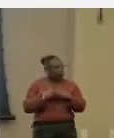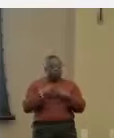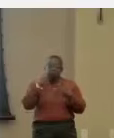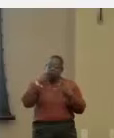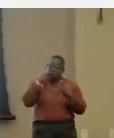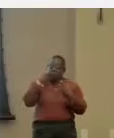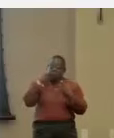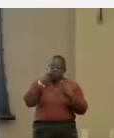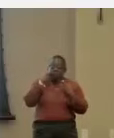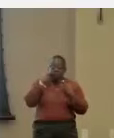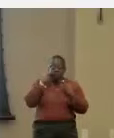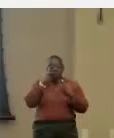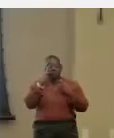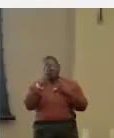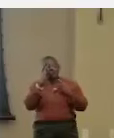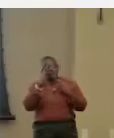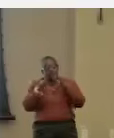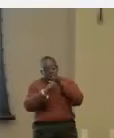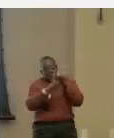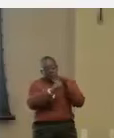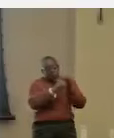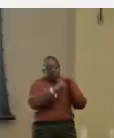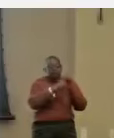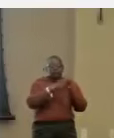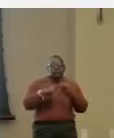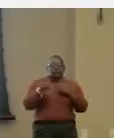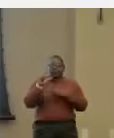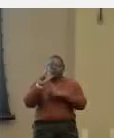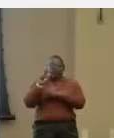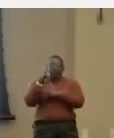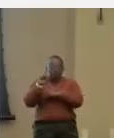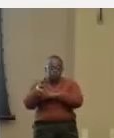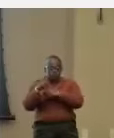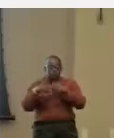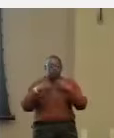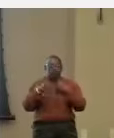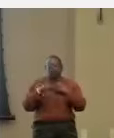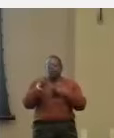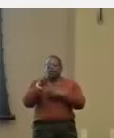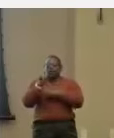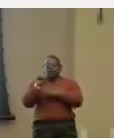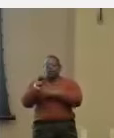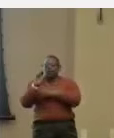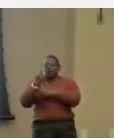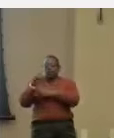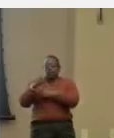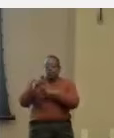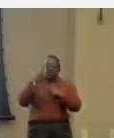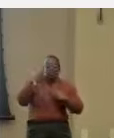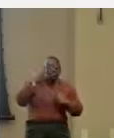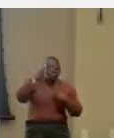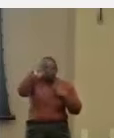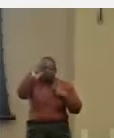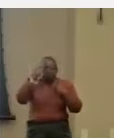Skin conditions, particularly, especially skin lupus with its discoid lupus with its scarring process, can